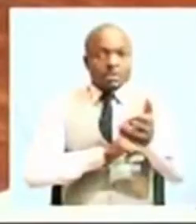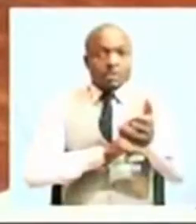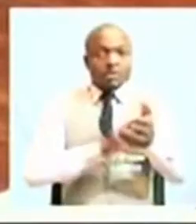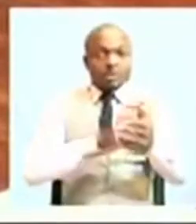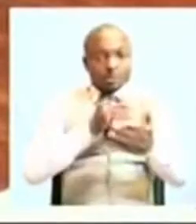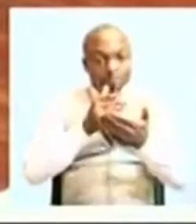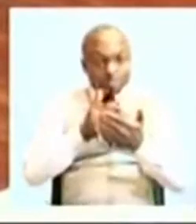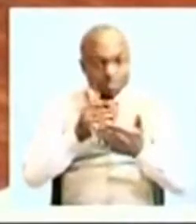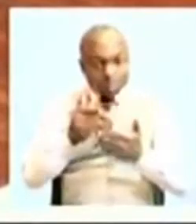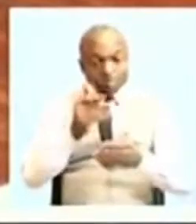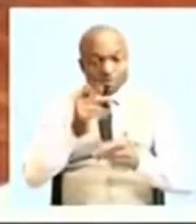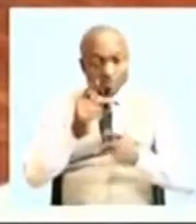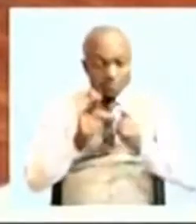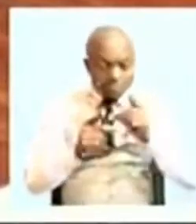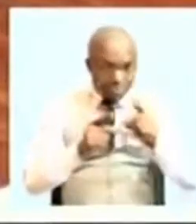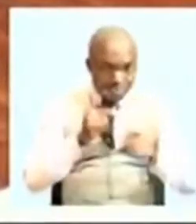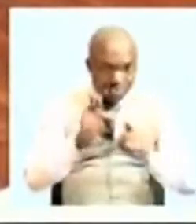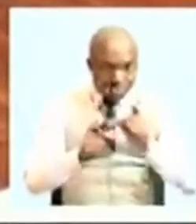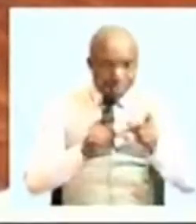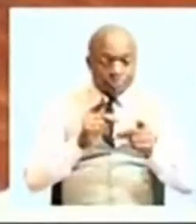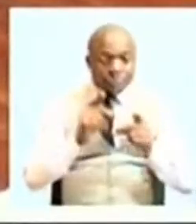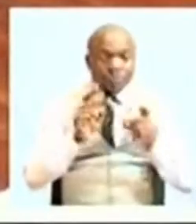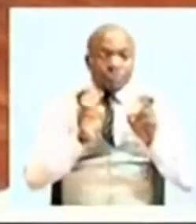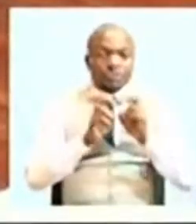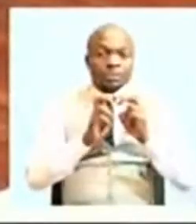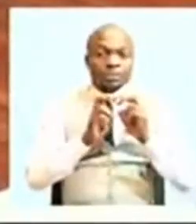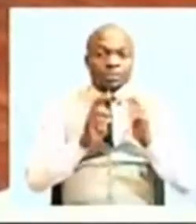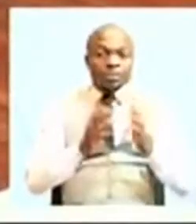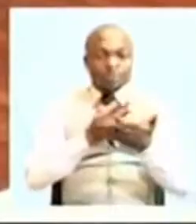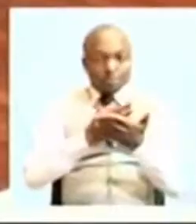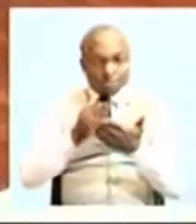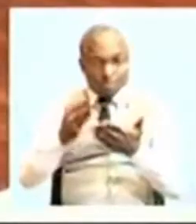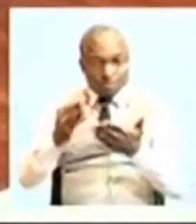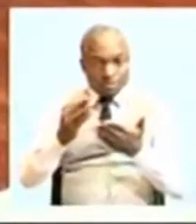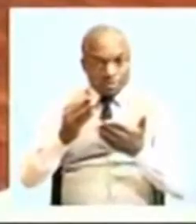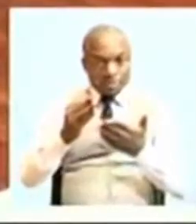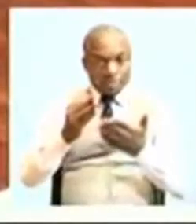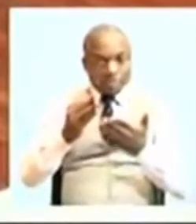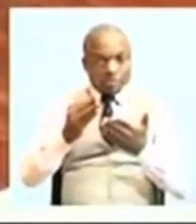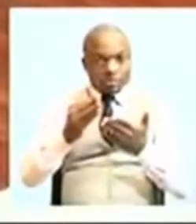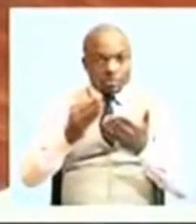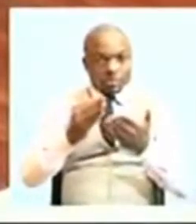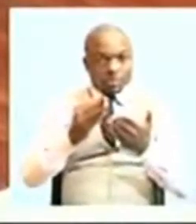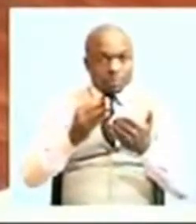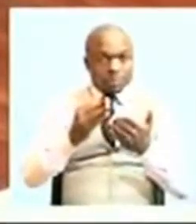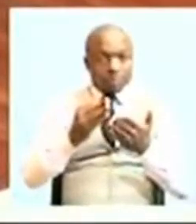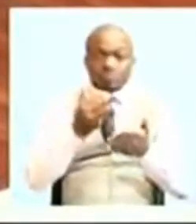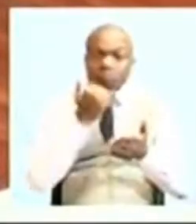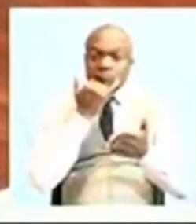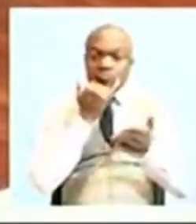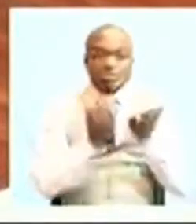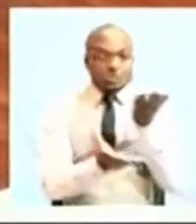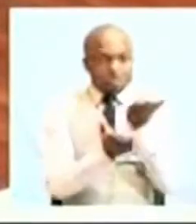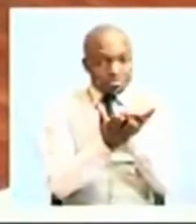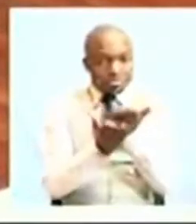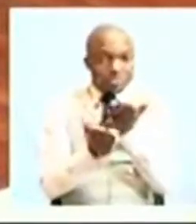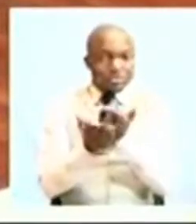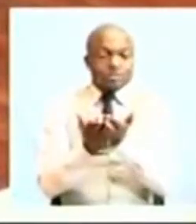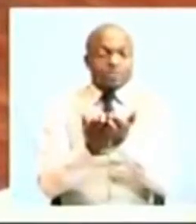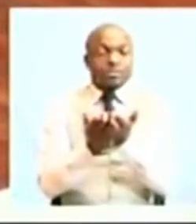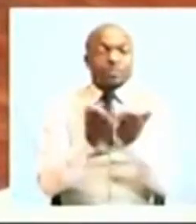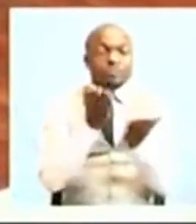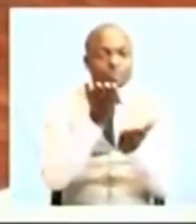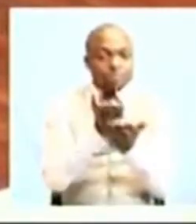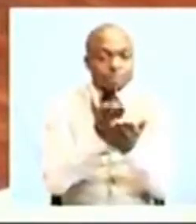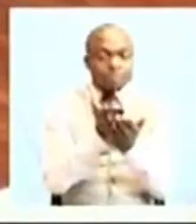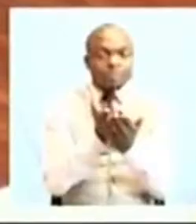such that some contractors were failing at preliminary level due to wrong attachments to their bid documents on the